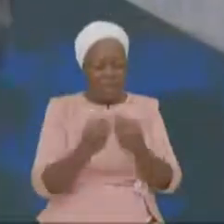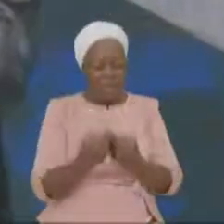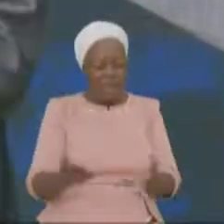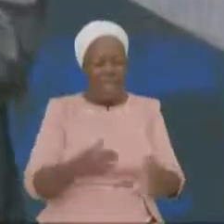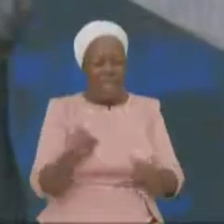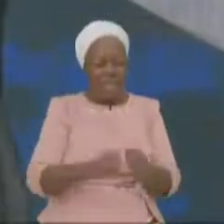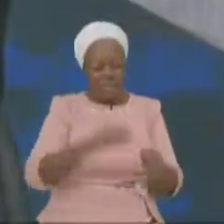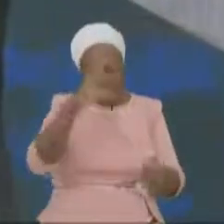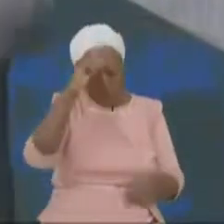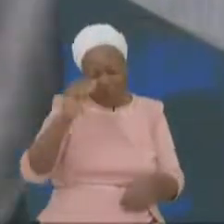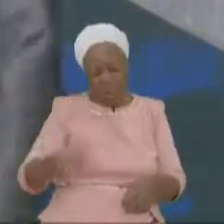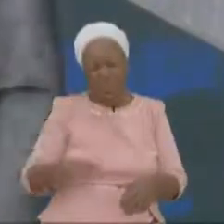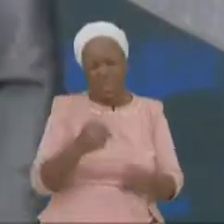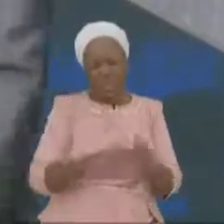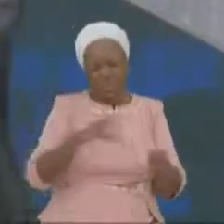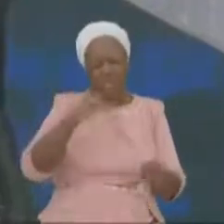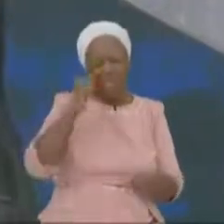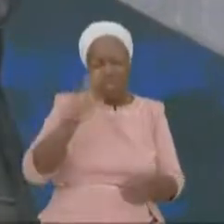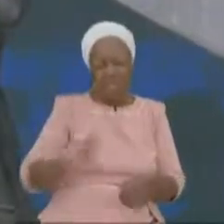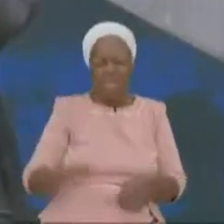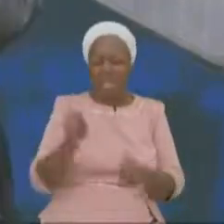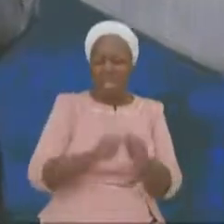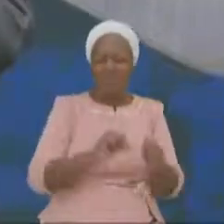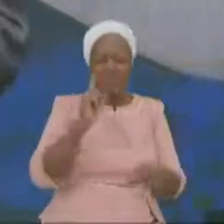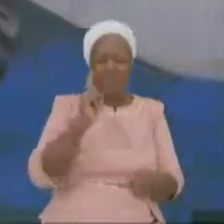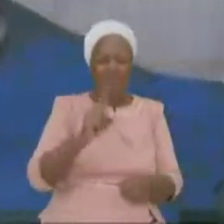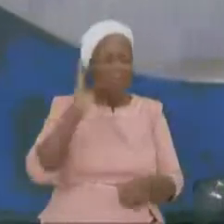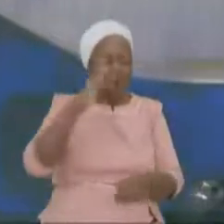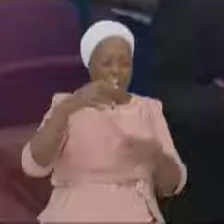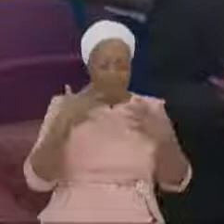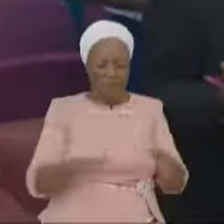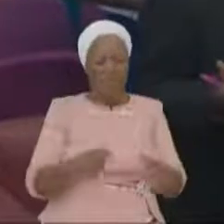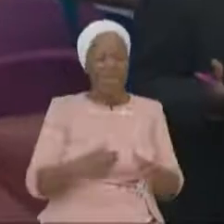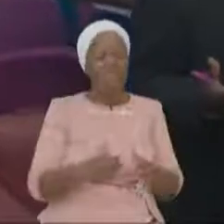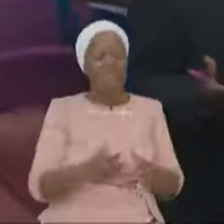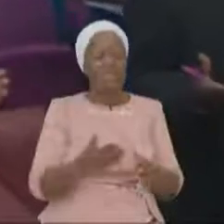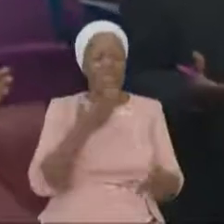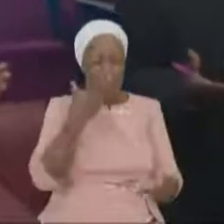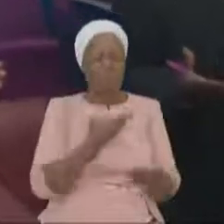boy, every girl, everyone will finish well.